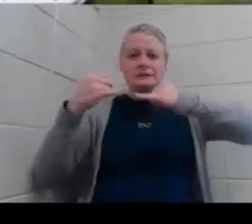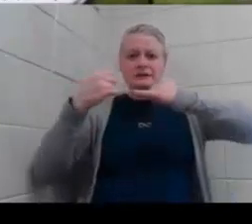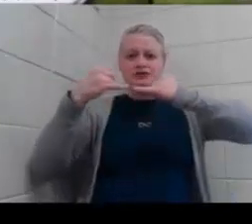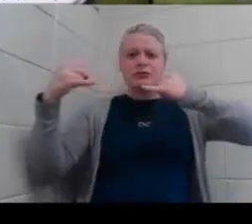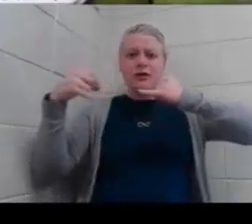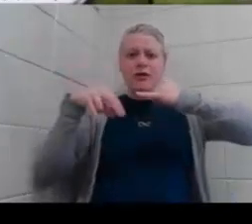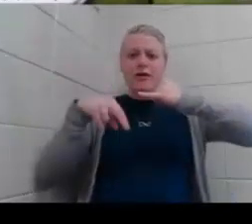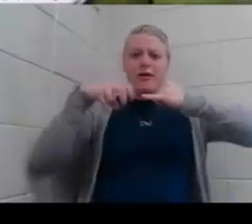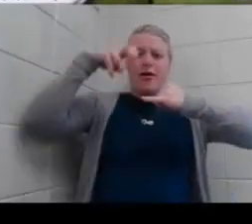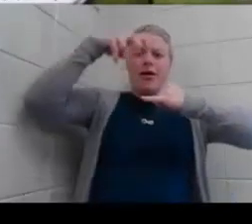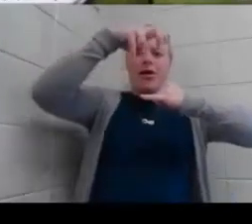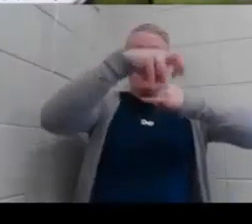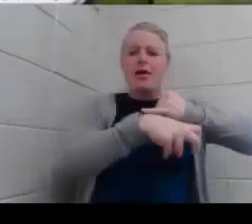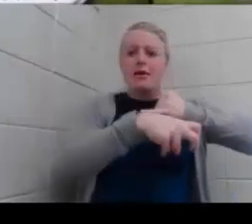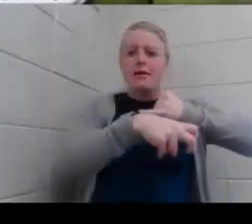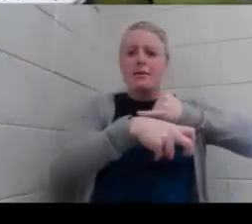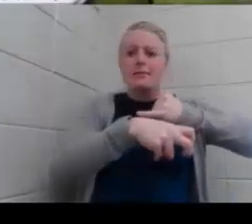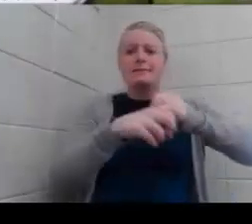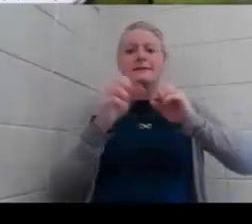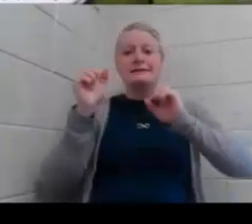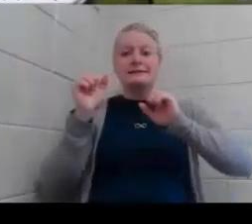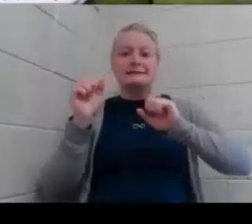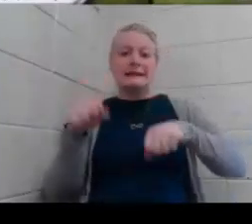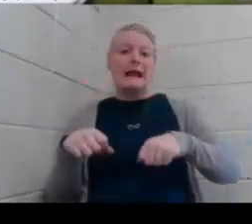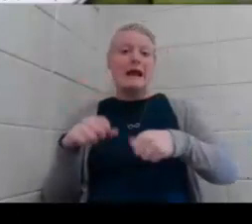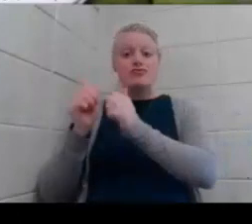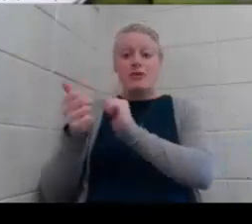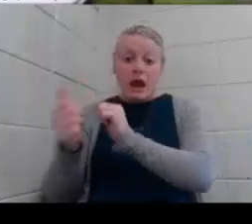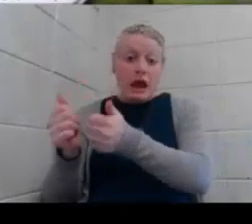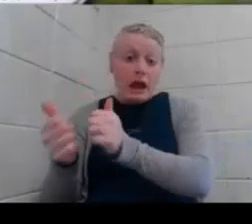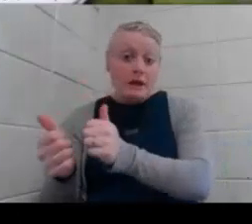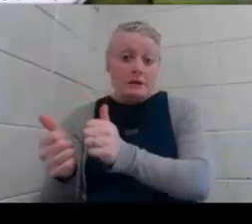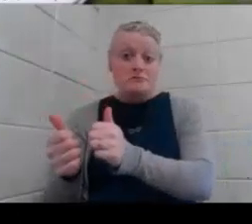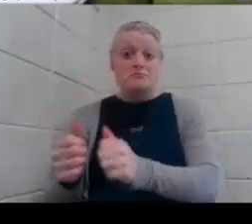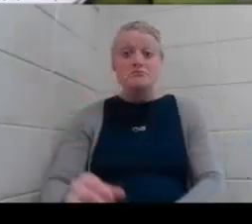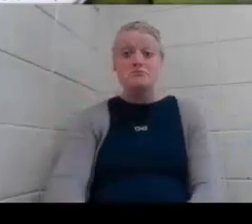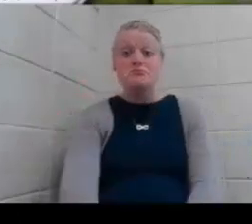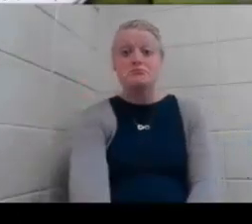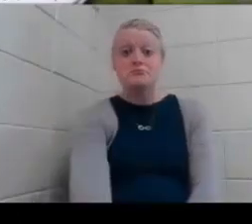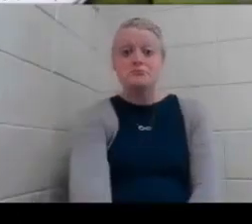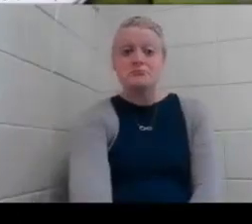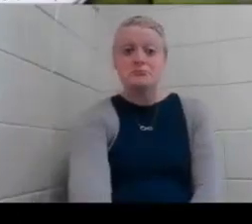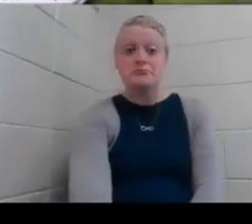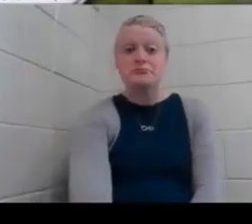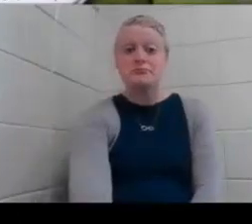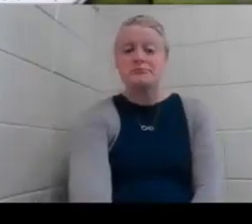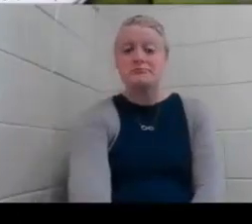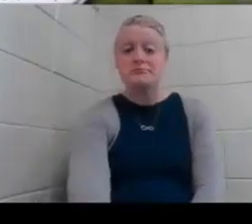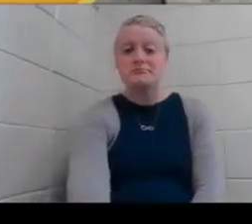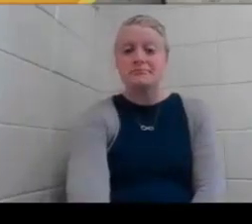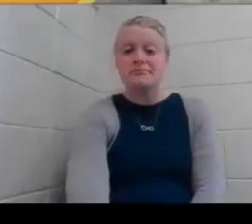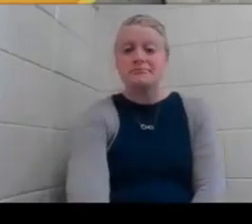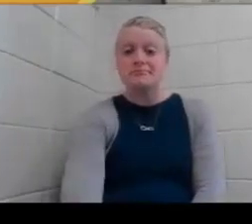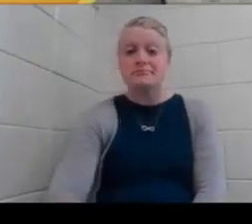They can run really fast. Sometimes they do jumping and hurdles